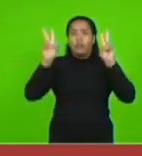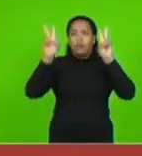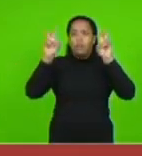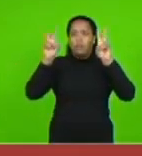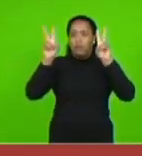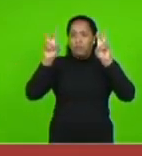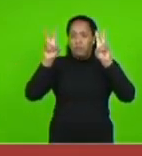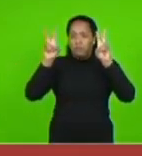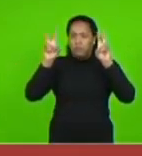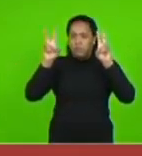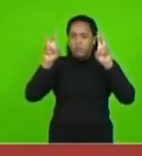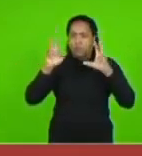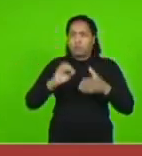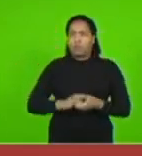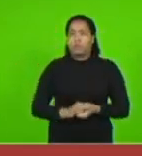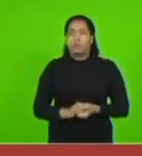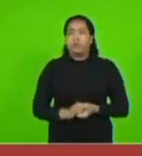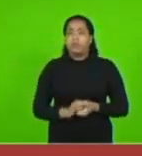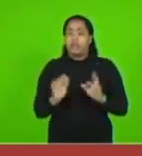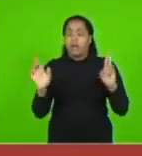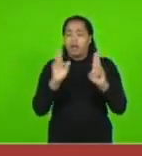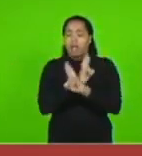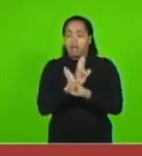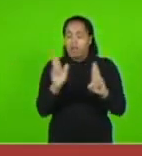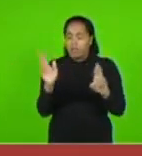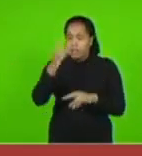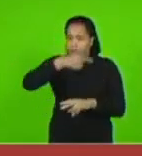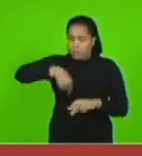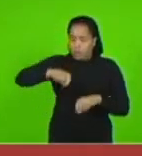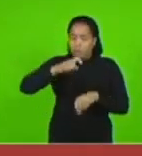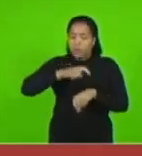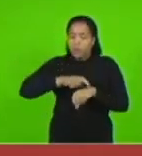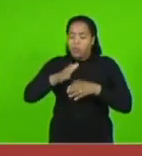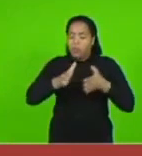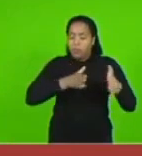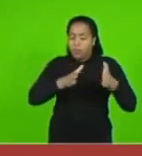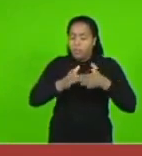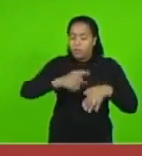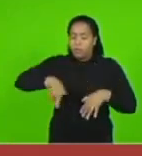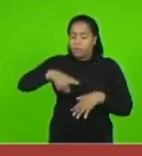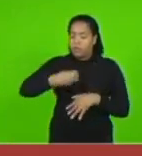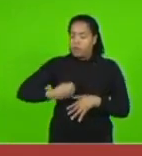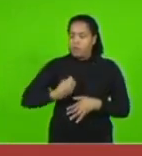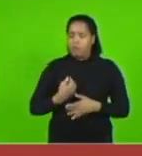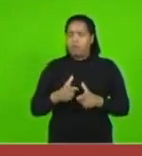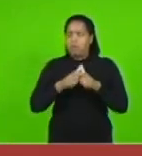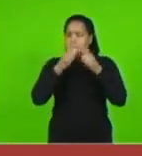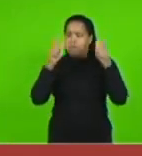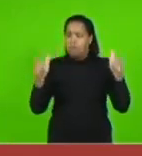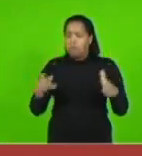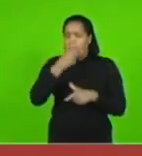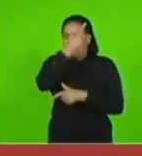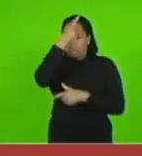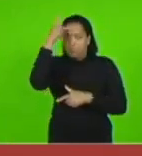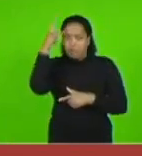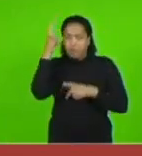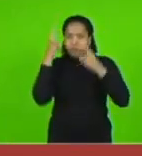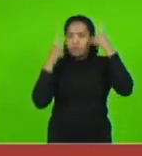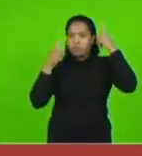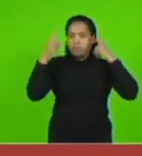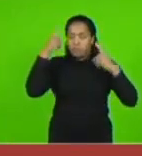going to talk about a subject that is associated to the time that we are living today.